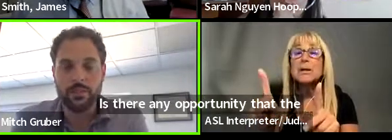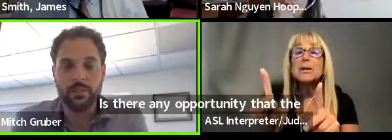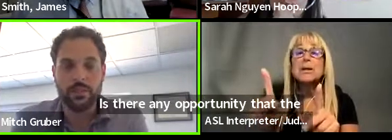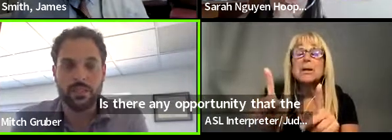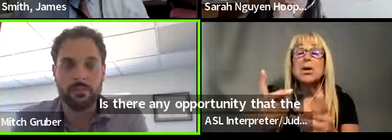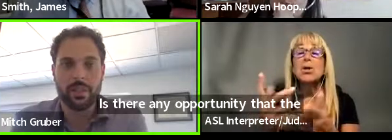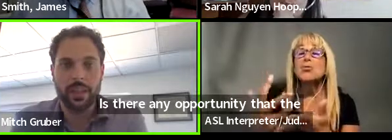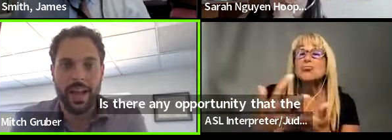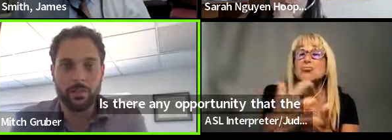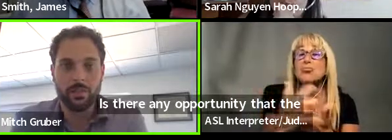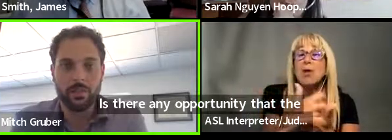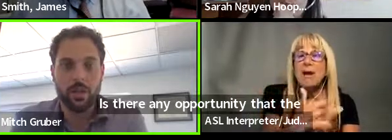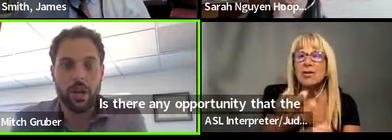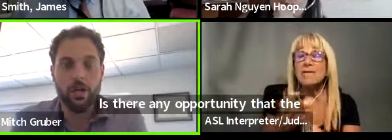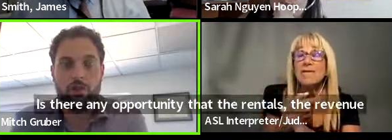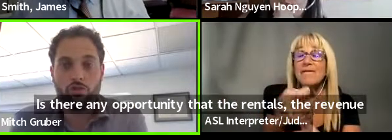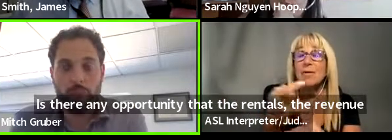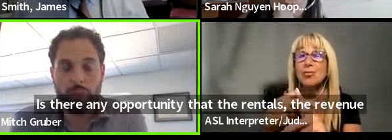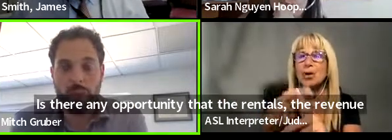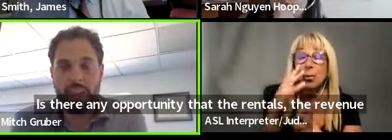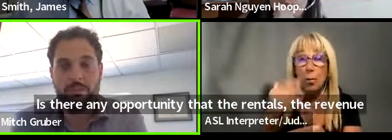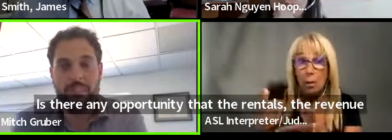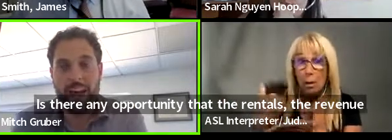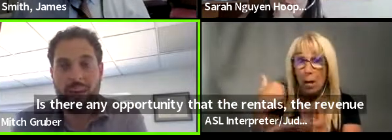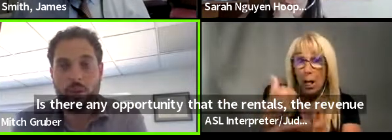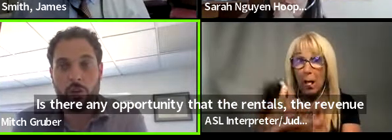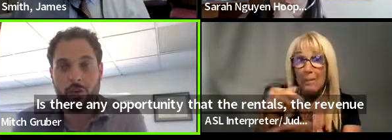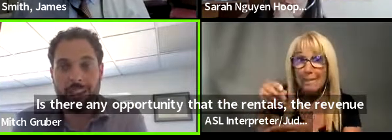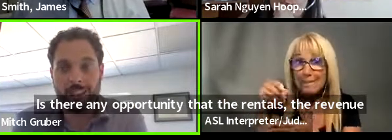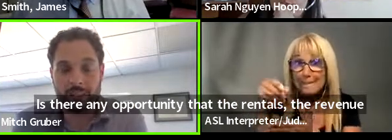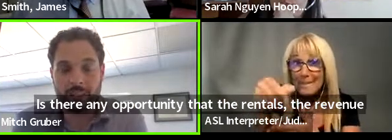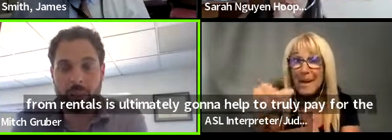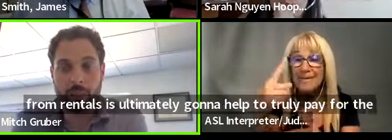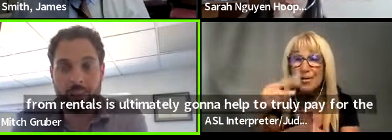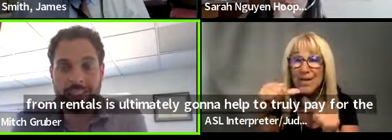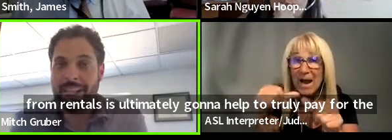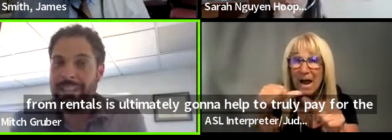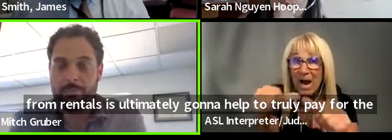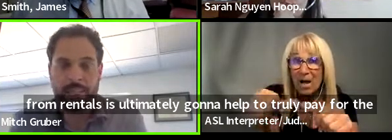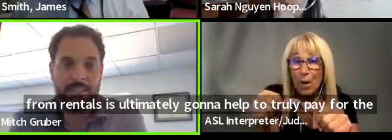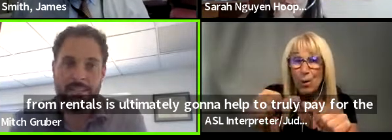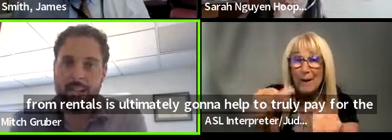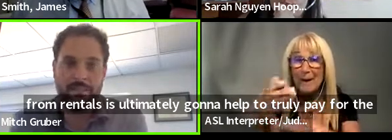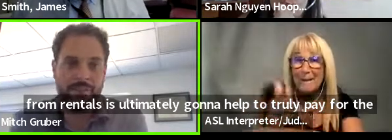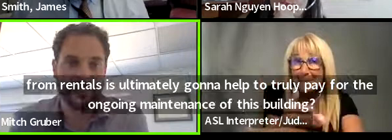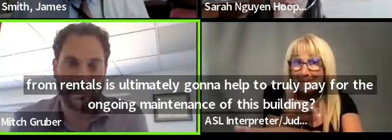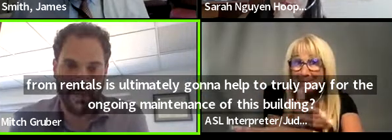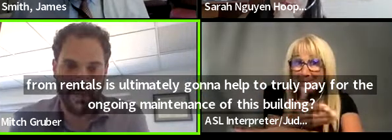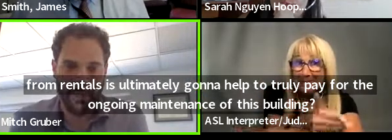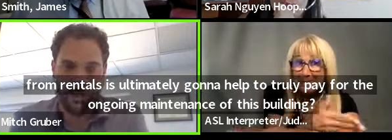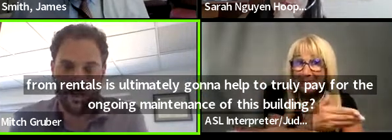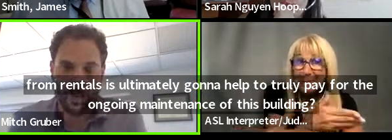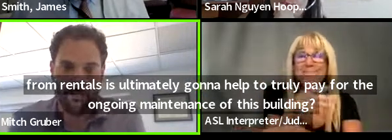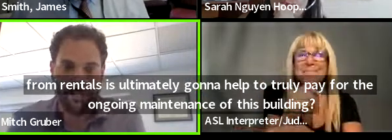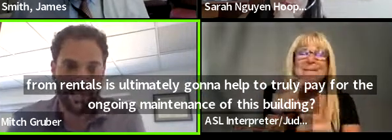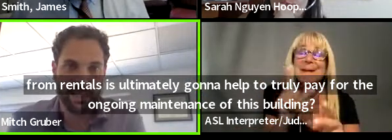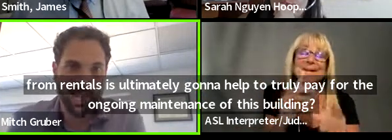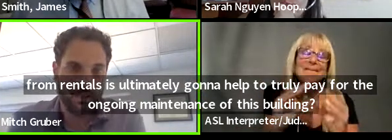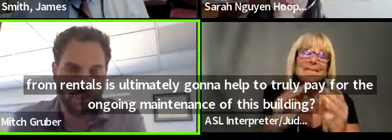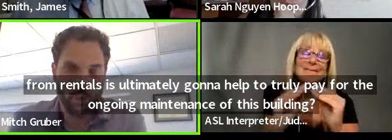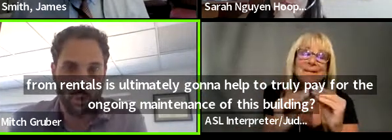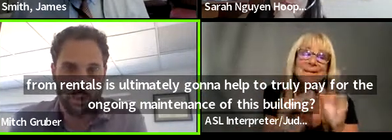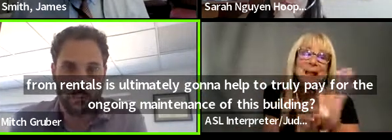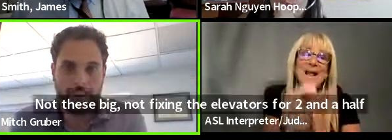from rentals is ultimately going to help to truly pay for the ongoing maintenance of this building? Not fixing the elevators for $2.5